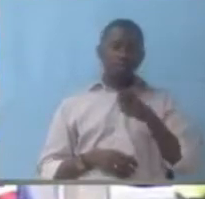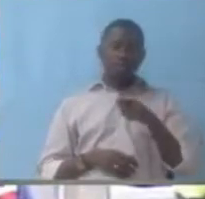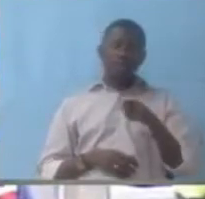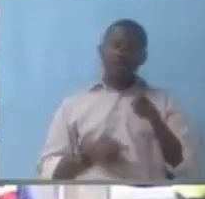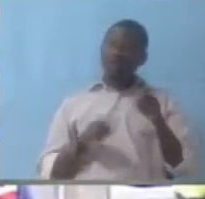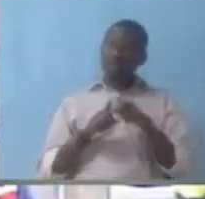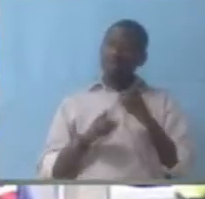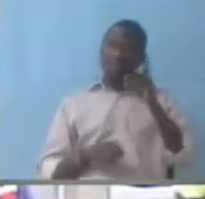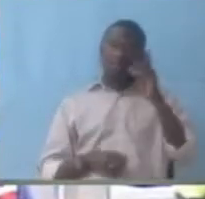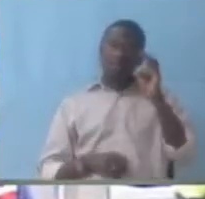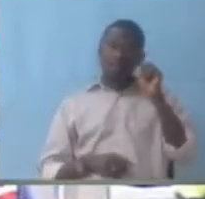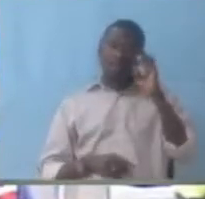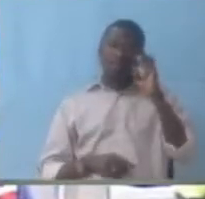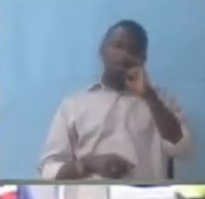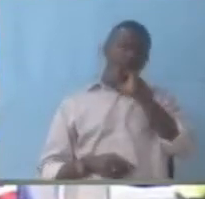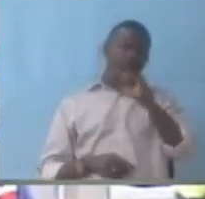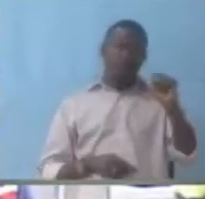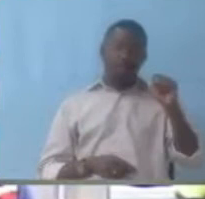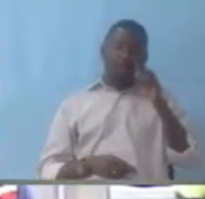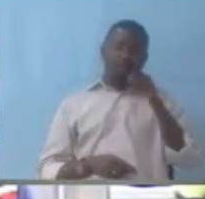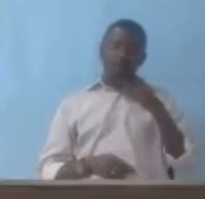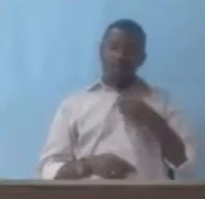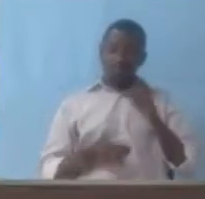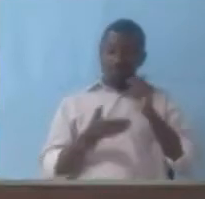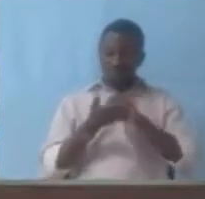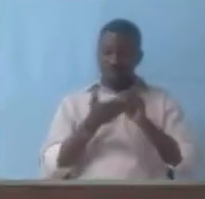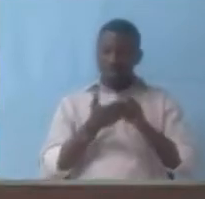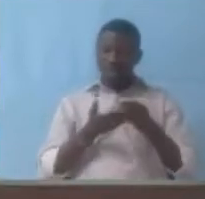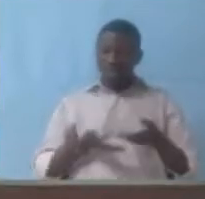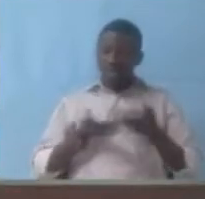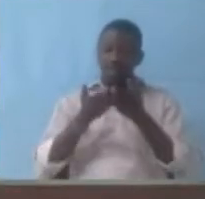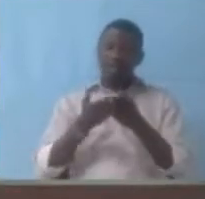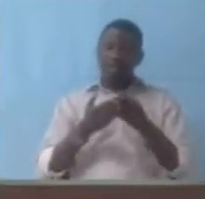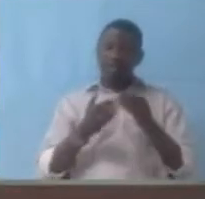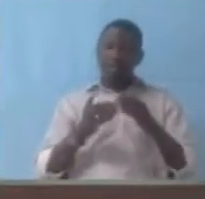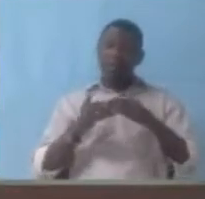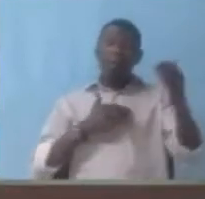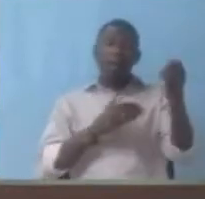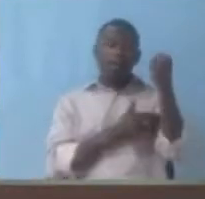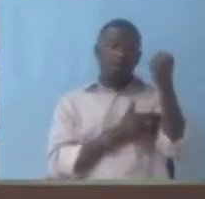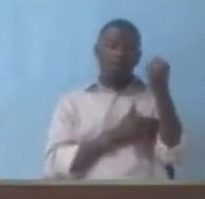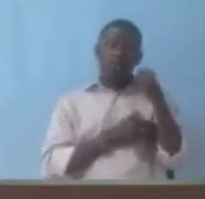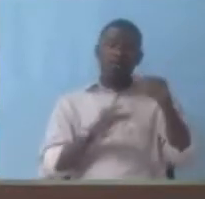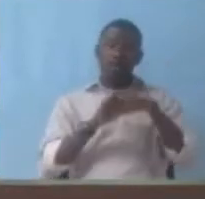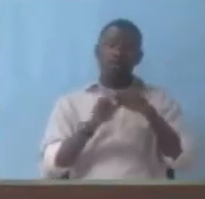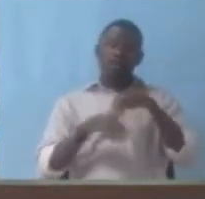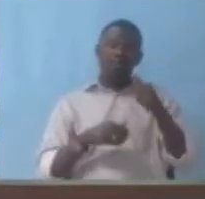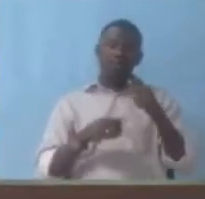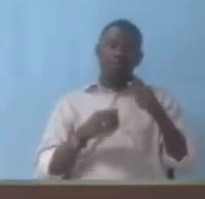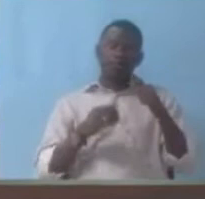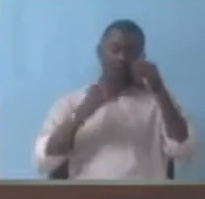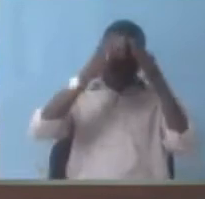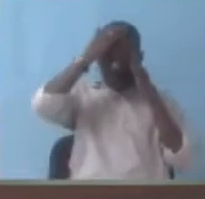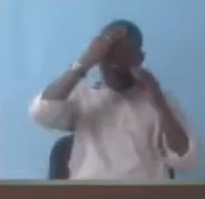extensive powers. Mrs. Bensuda, to members of the council. Nyin decree luani fen ne mi yalon ko ite fongole ya